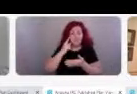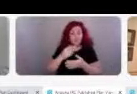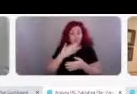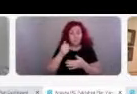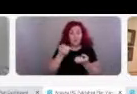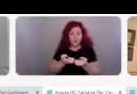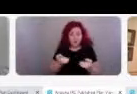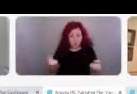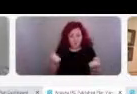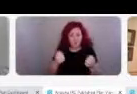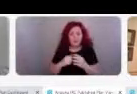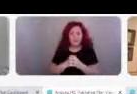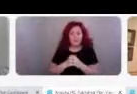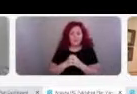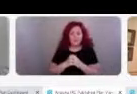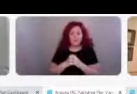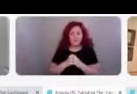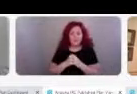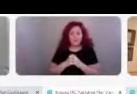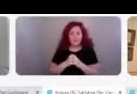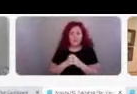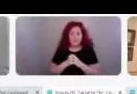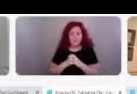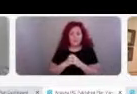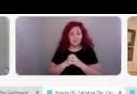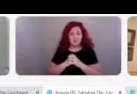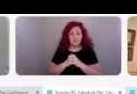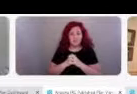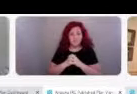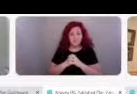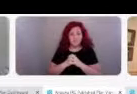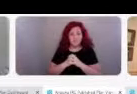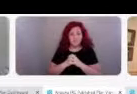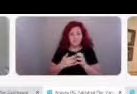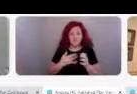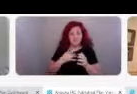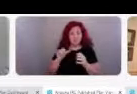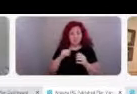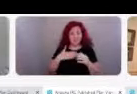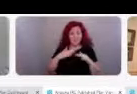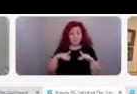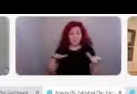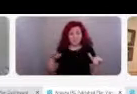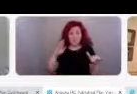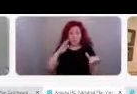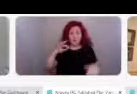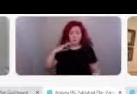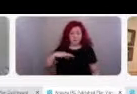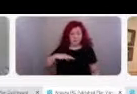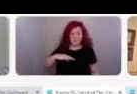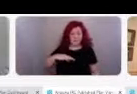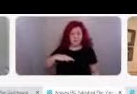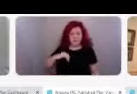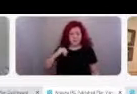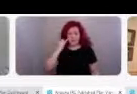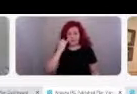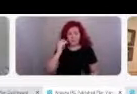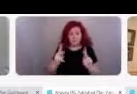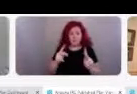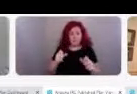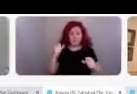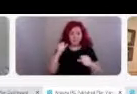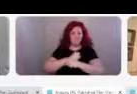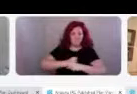equipment and i feel like my children will be benefited when people fight